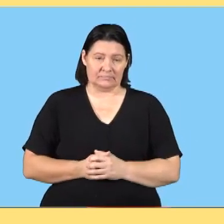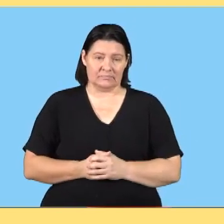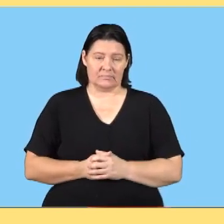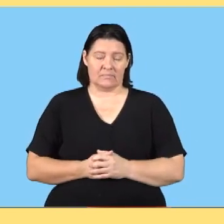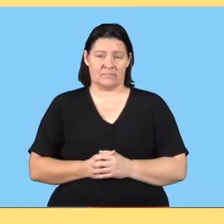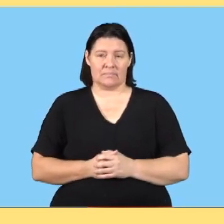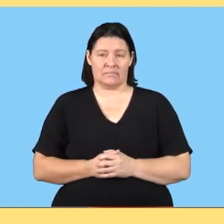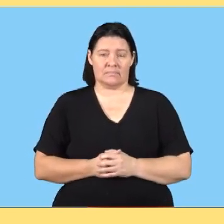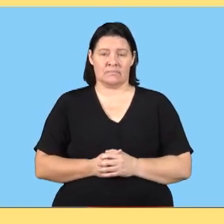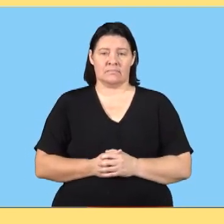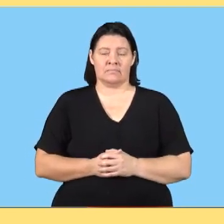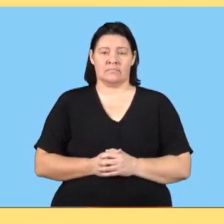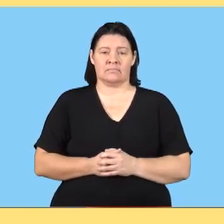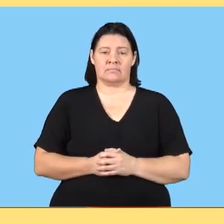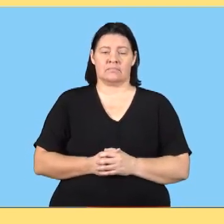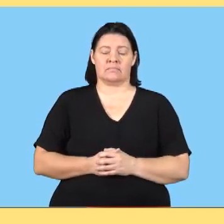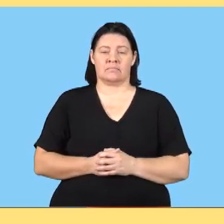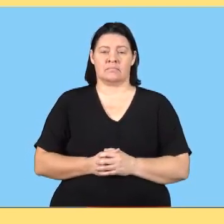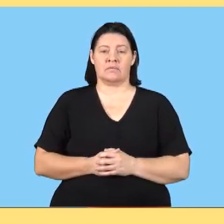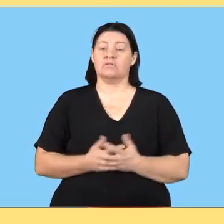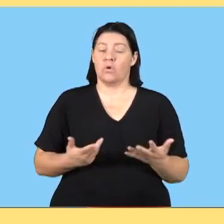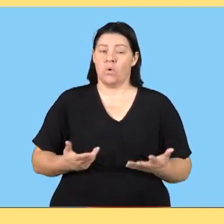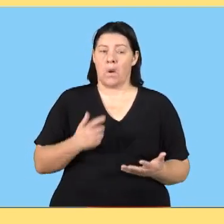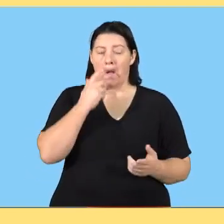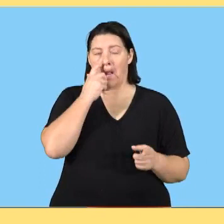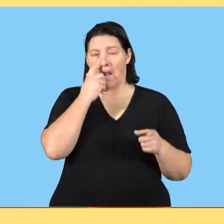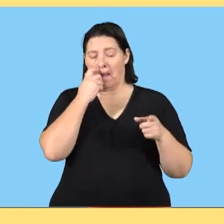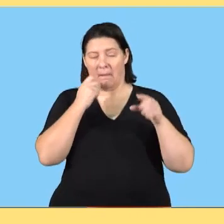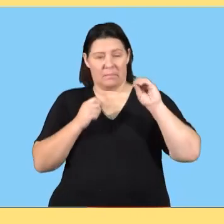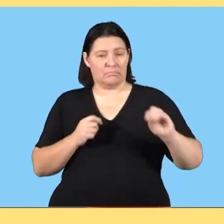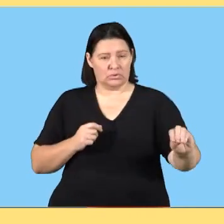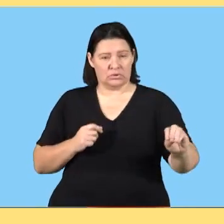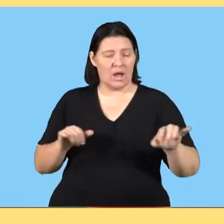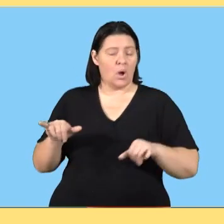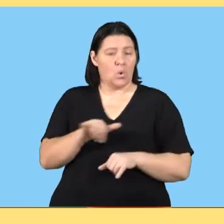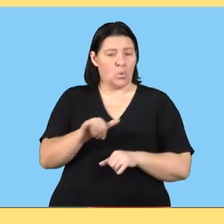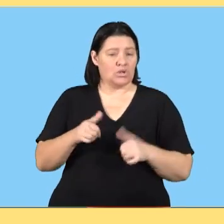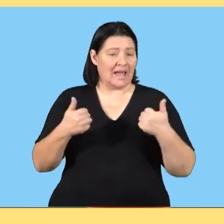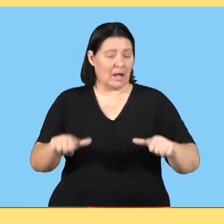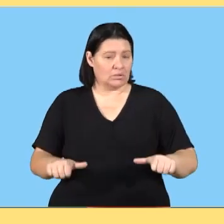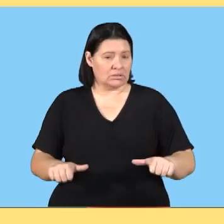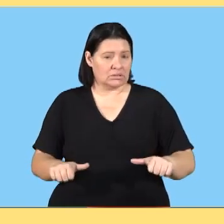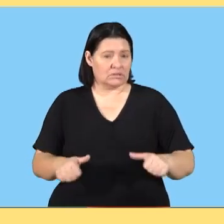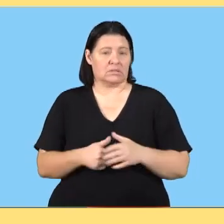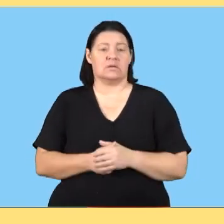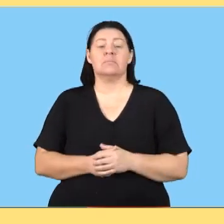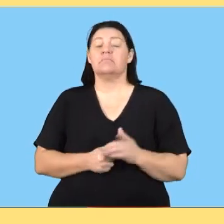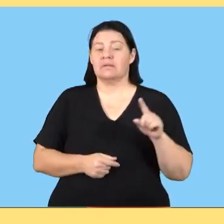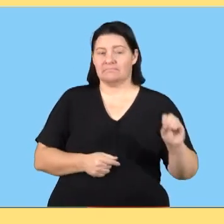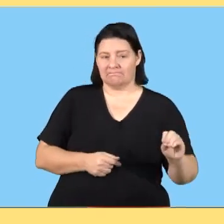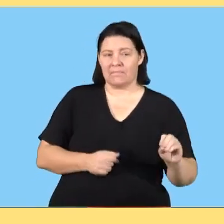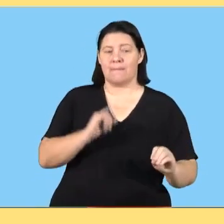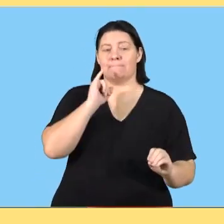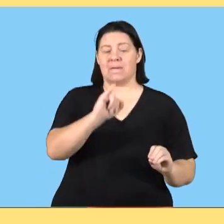remember, expenses must be debited. That means when I come here, which account am I going to debit? There is my debit. I